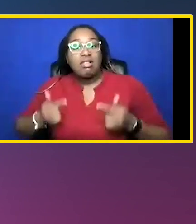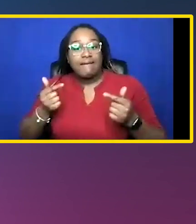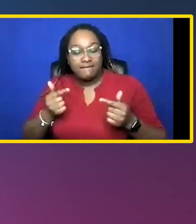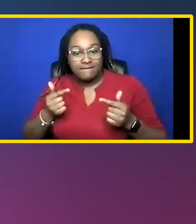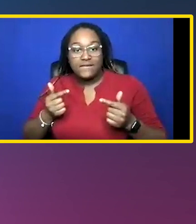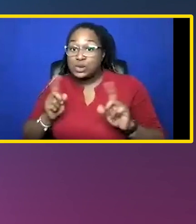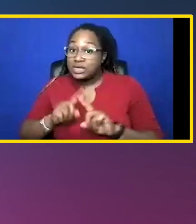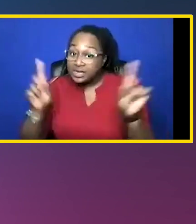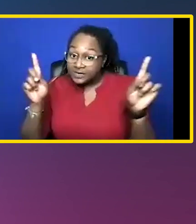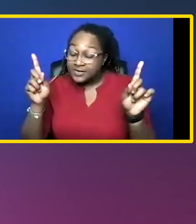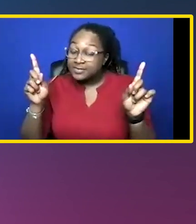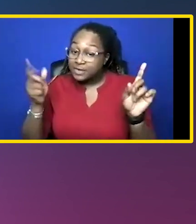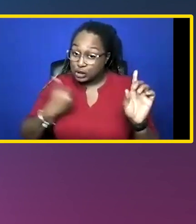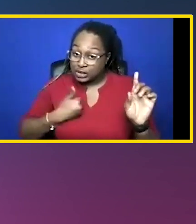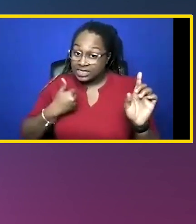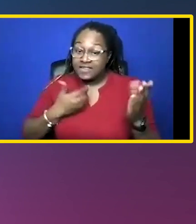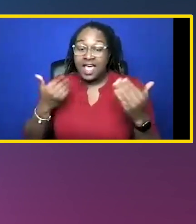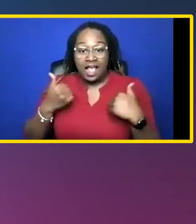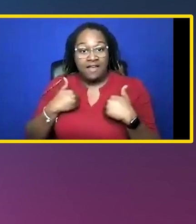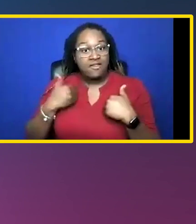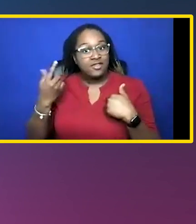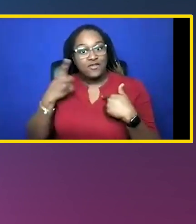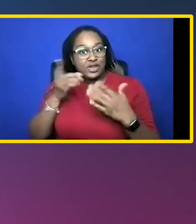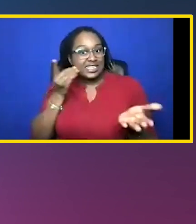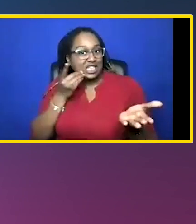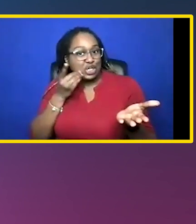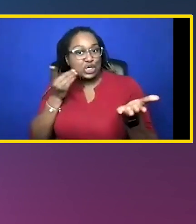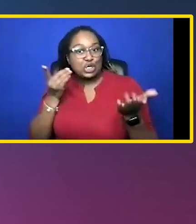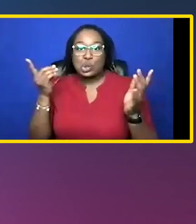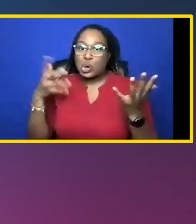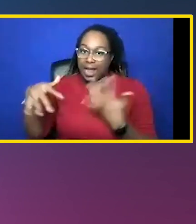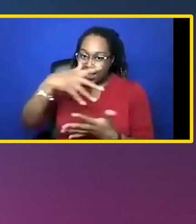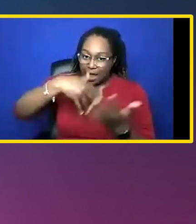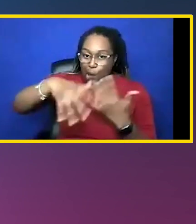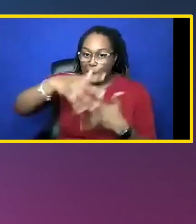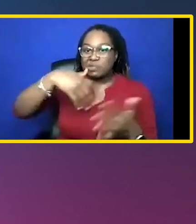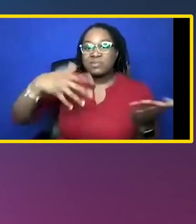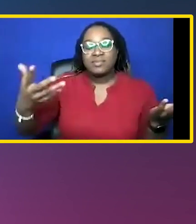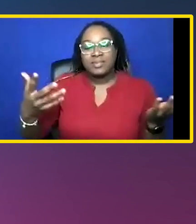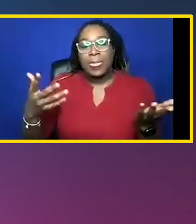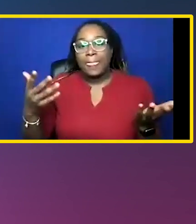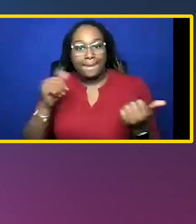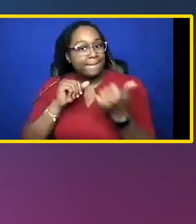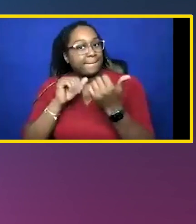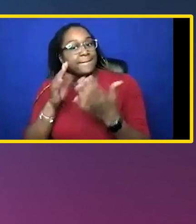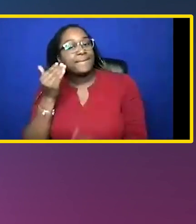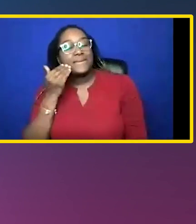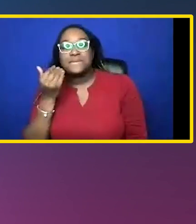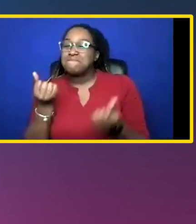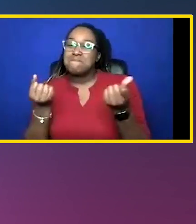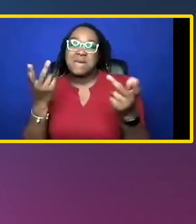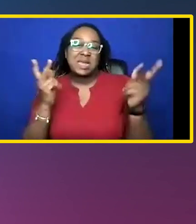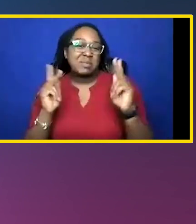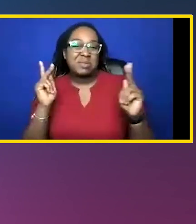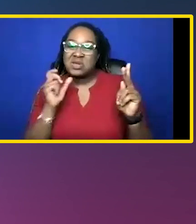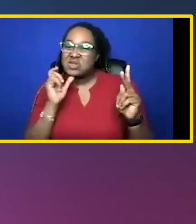who are different than you, meaning have them for dinner, go hang out. And let's face it, a lot of people aren't feeling like doing